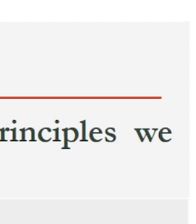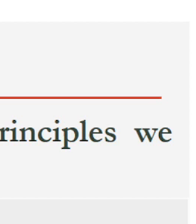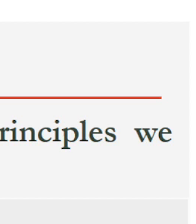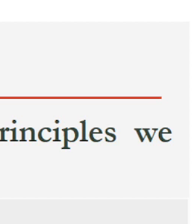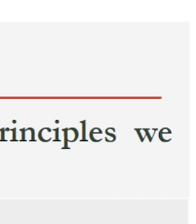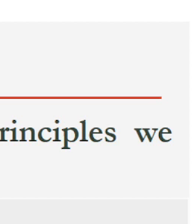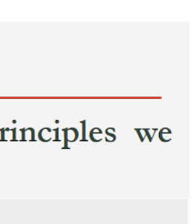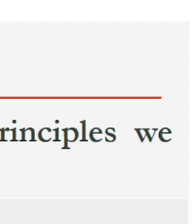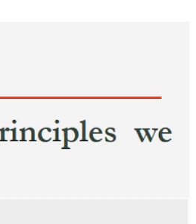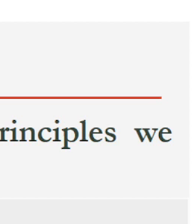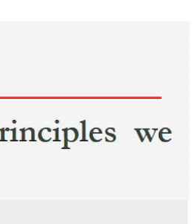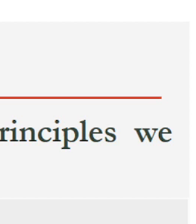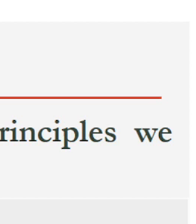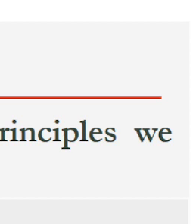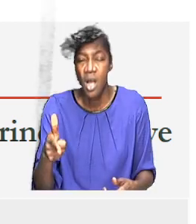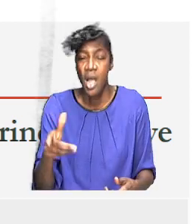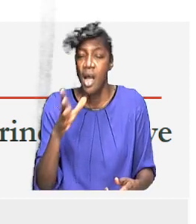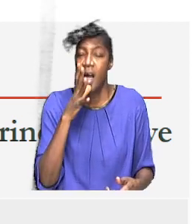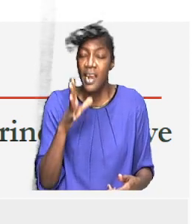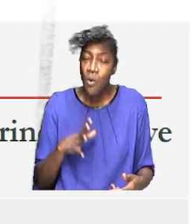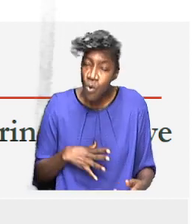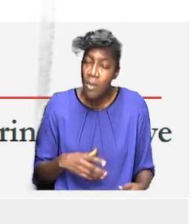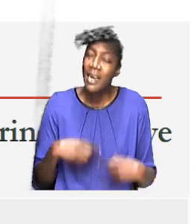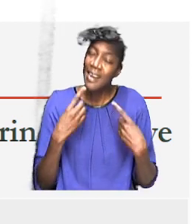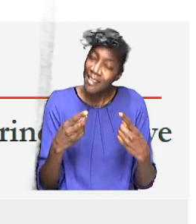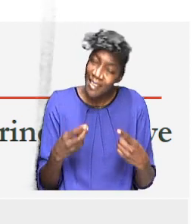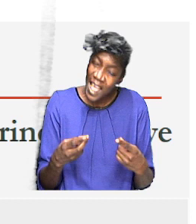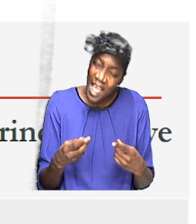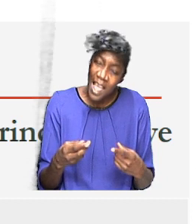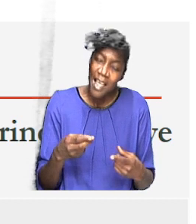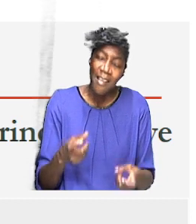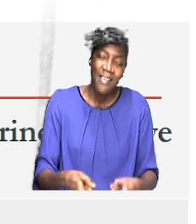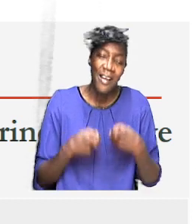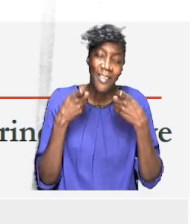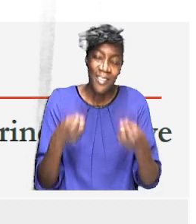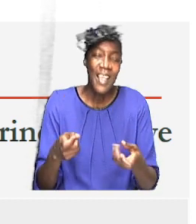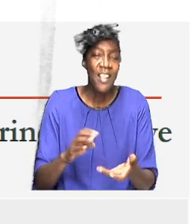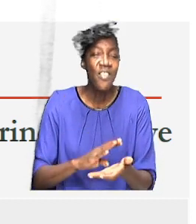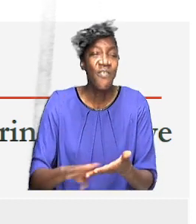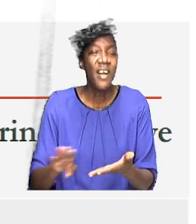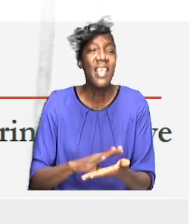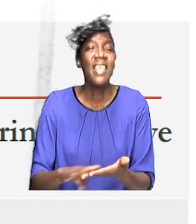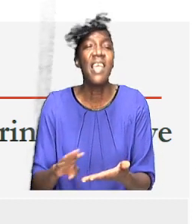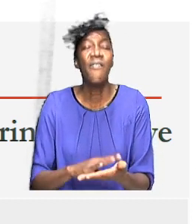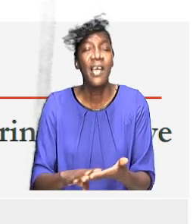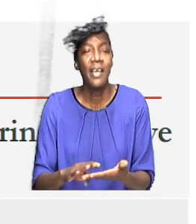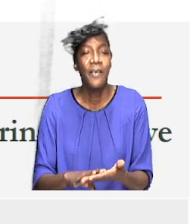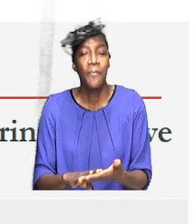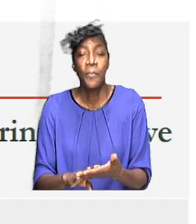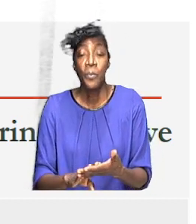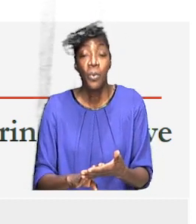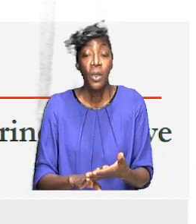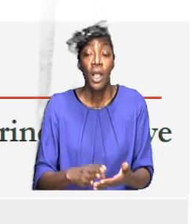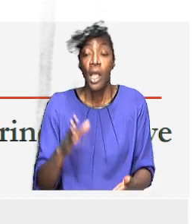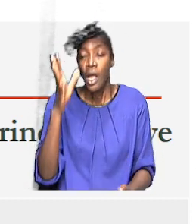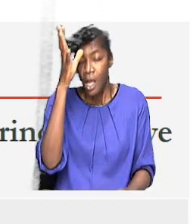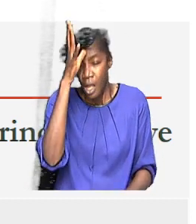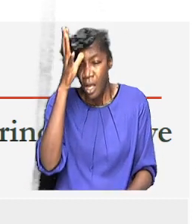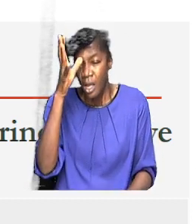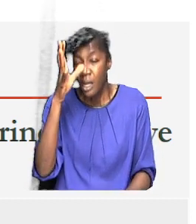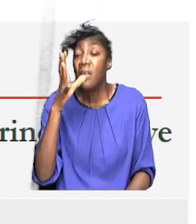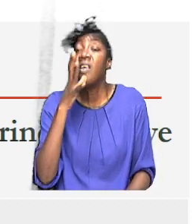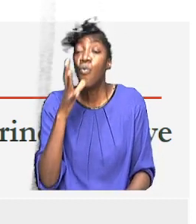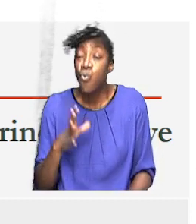looked at the woman and said, thy sins are forgiven. What am I saying, brethren? Is that she realized that even though she